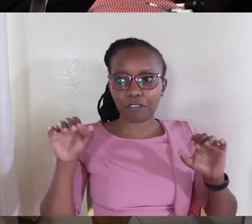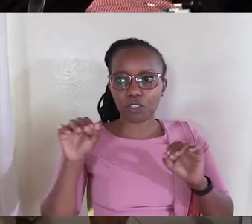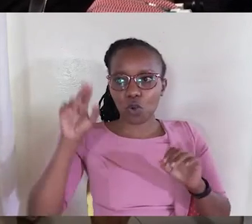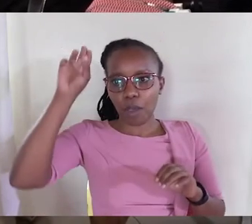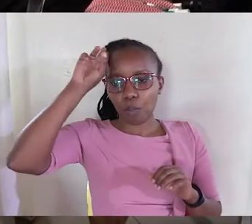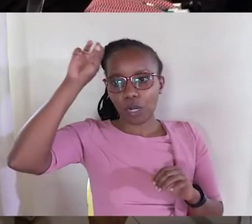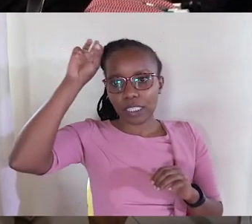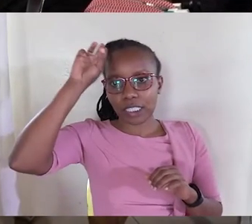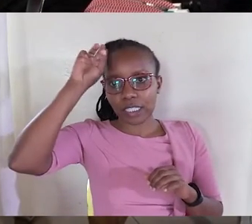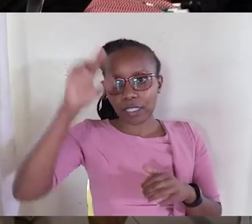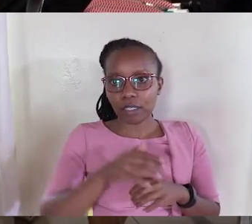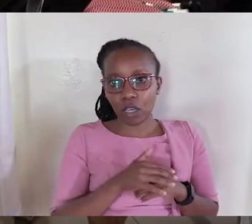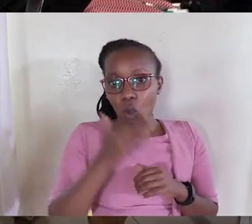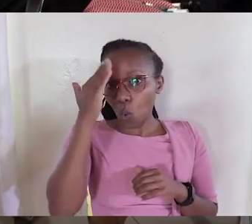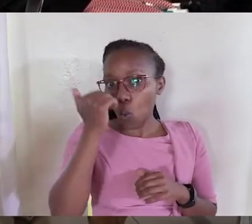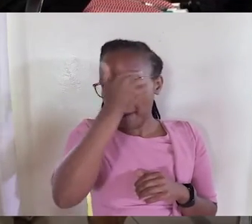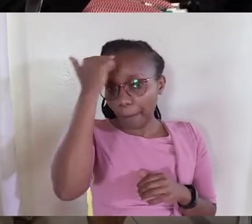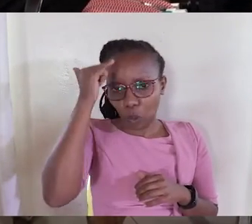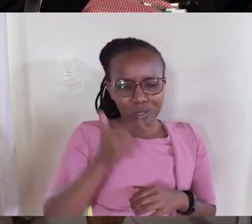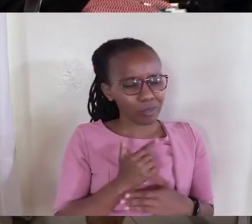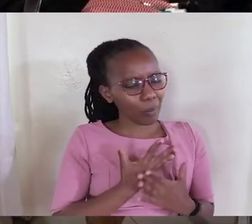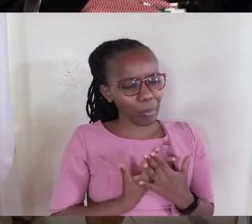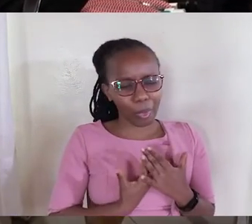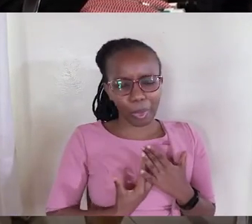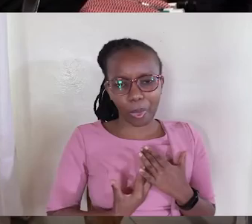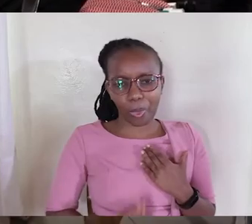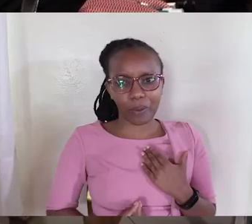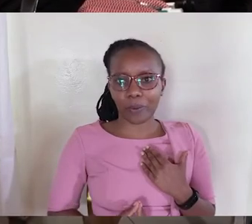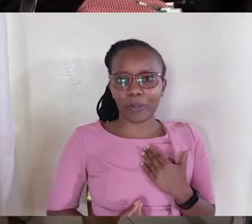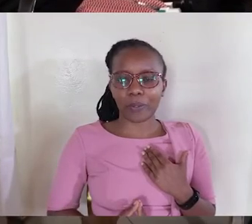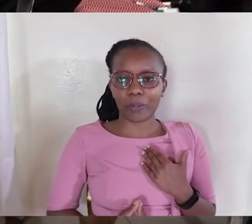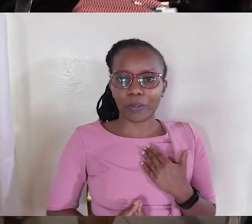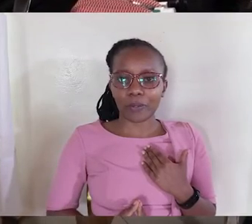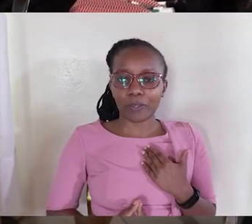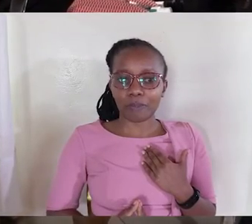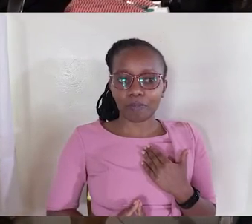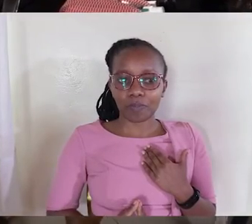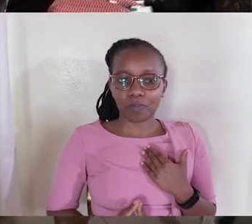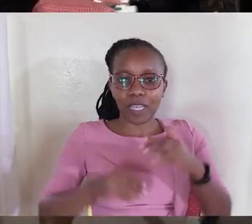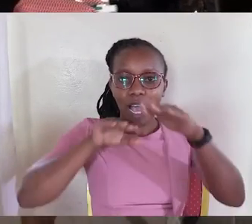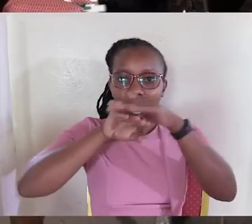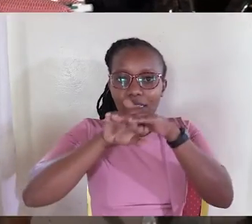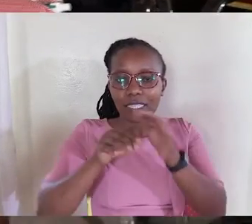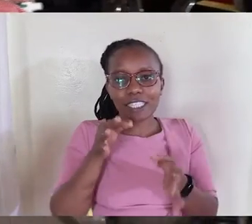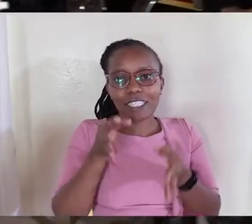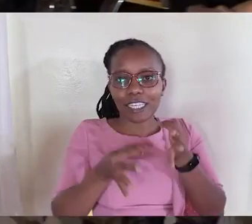police, and this is maybe because of the frustrations that they go through in accessing